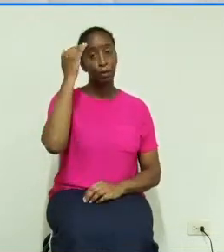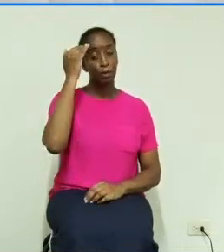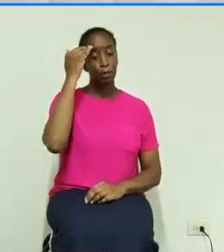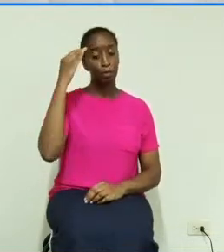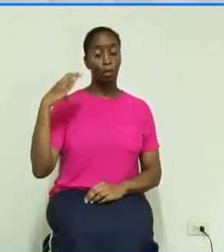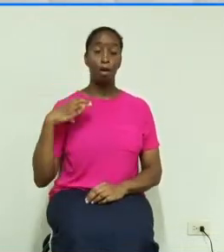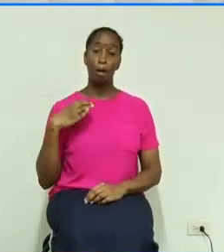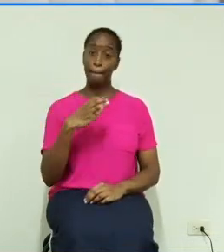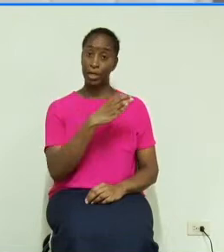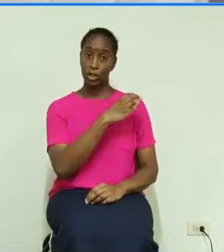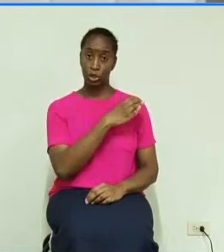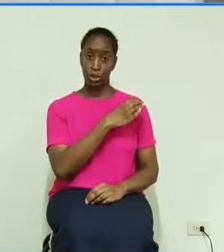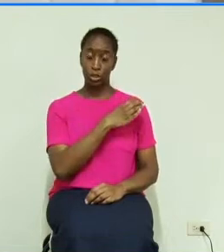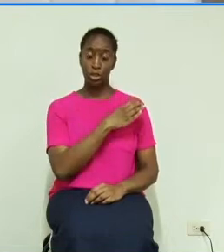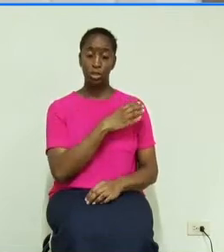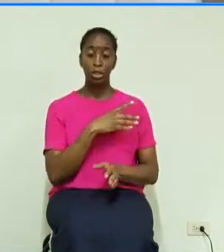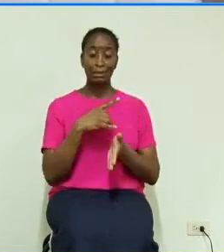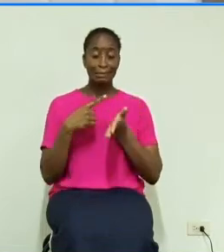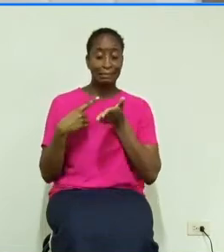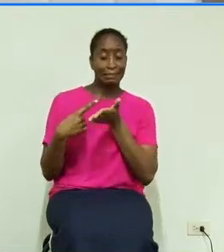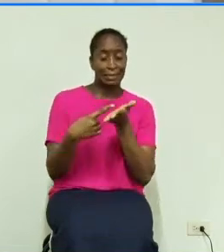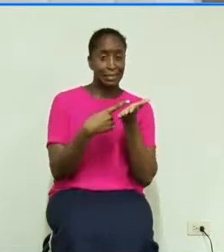pressure to